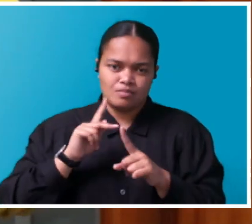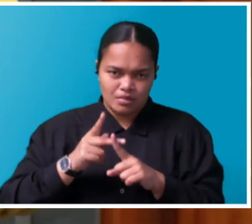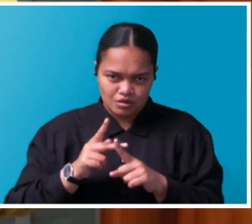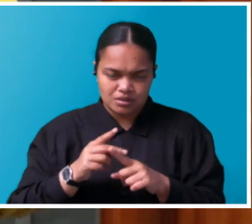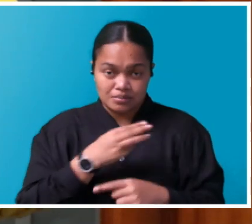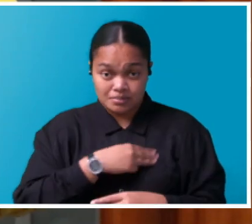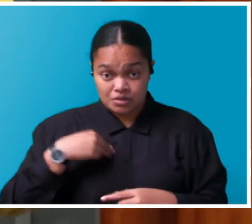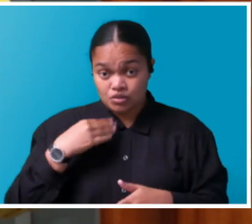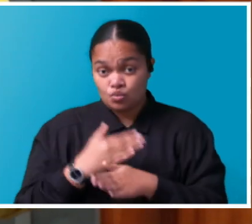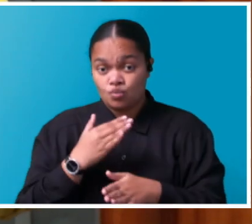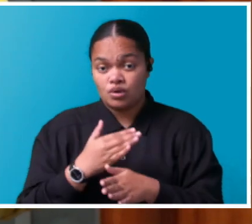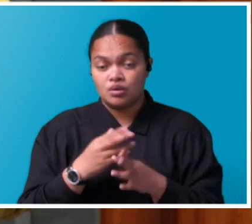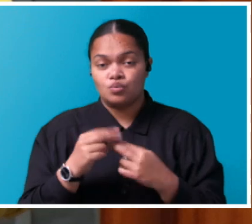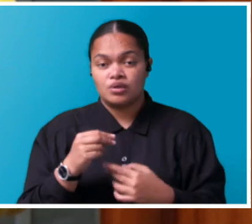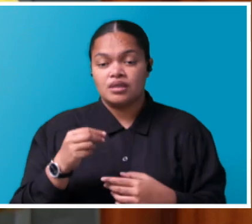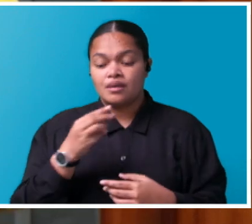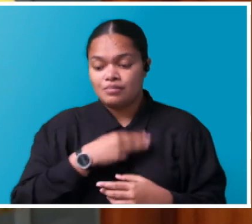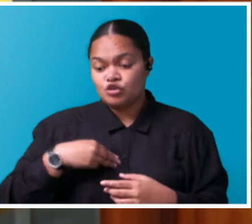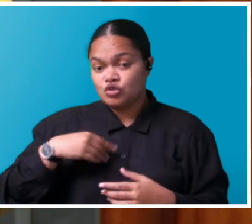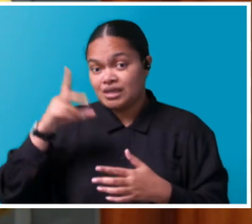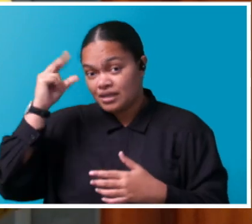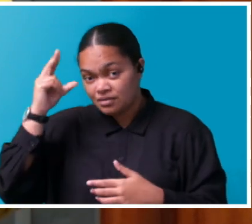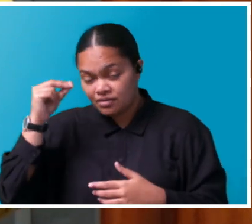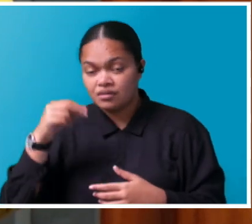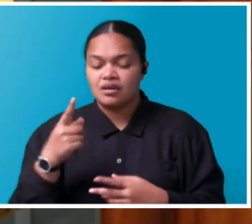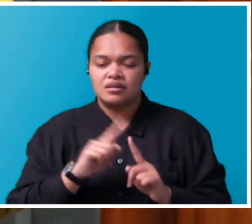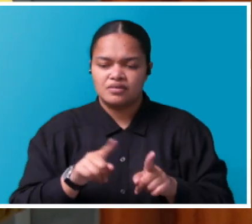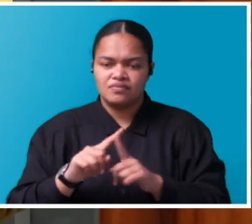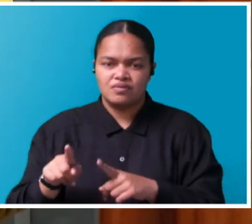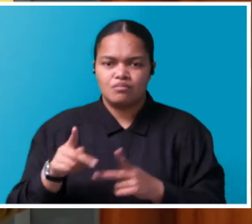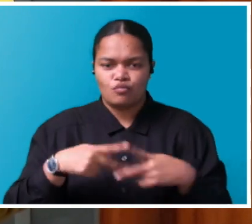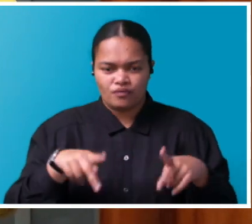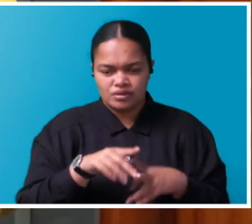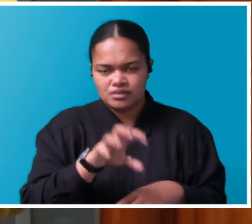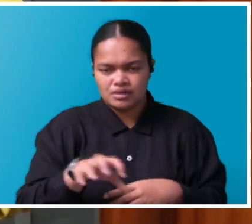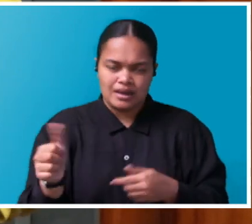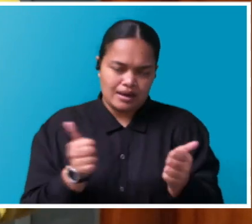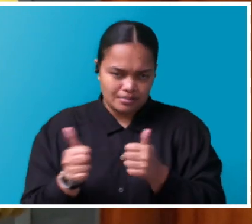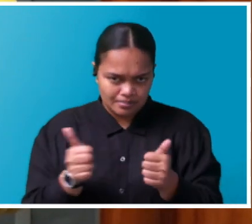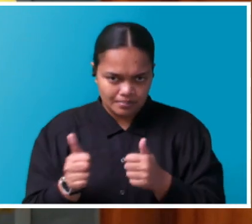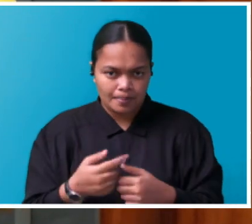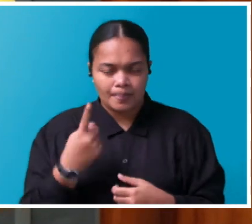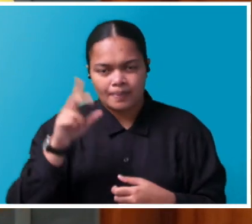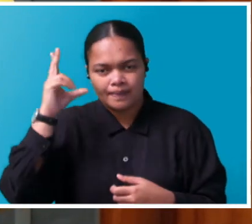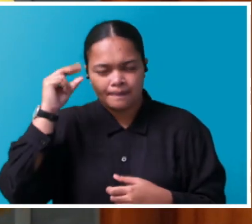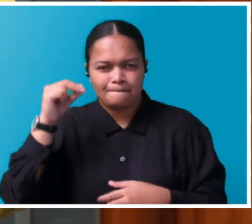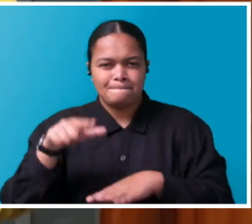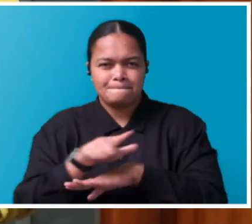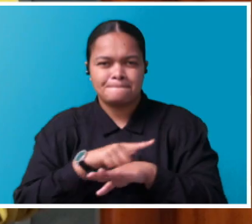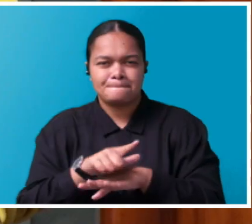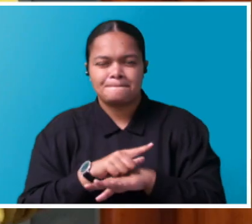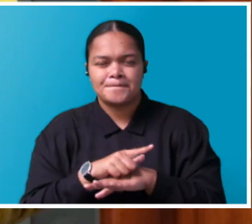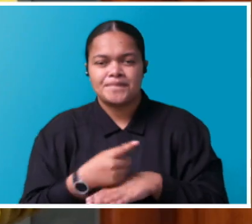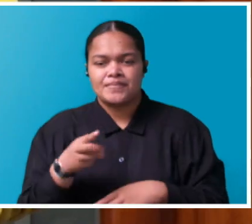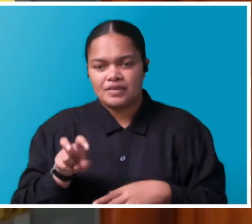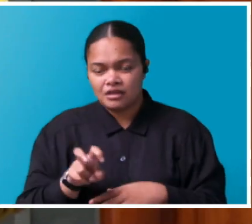Ministry is working with the Ministry of Itauki Affairs, provincial officers, the provincial administrators, the Itauki Land Trust Board, and the Ministry of